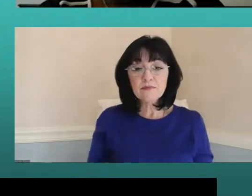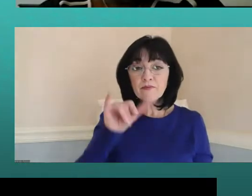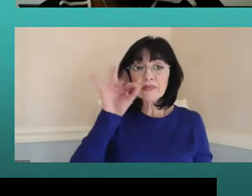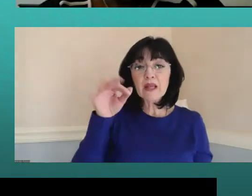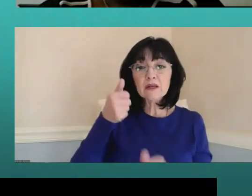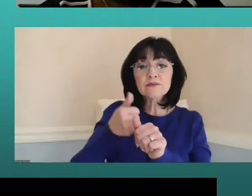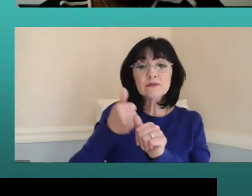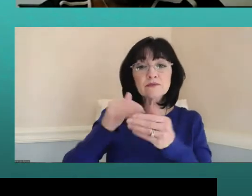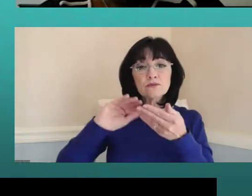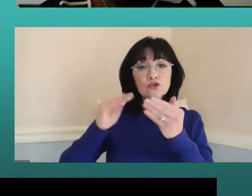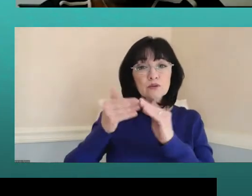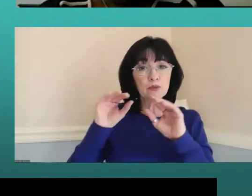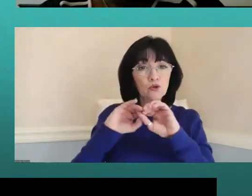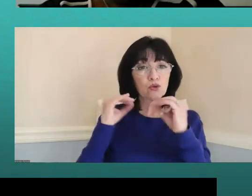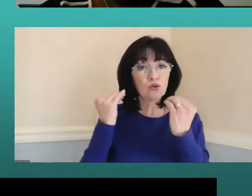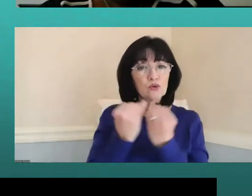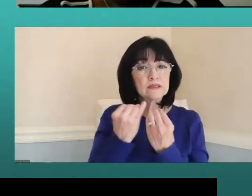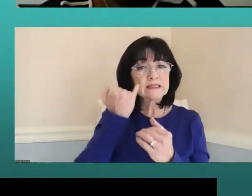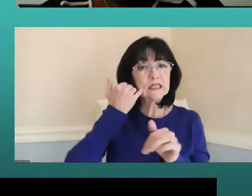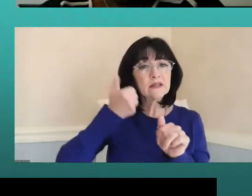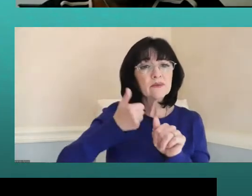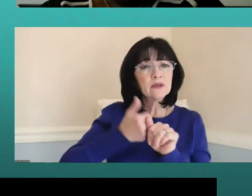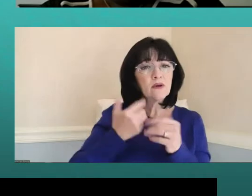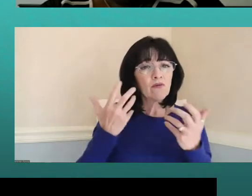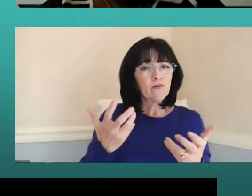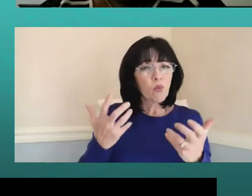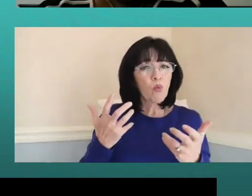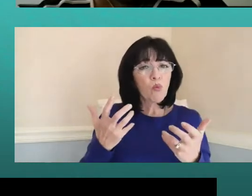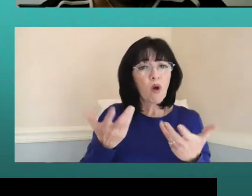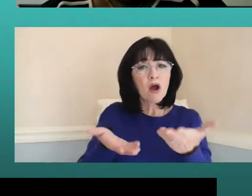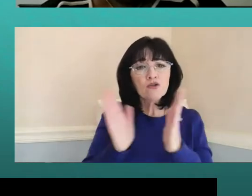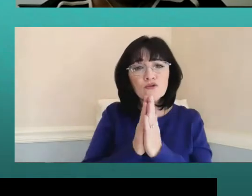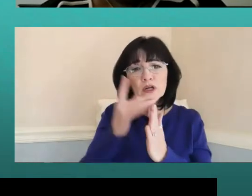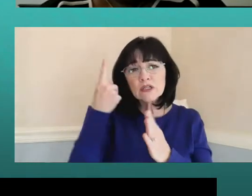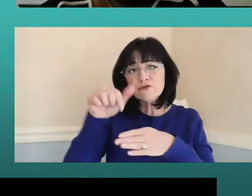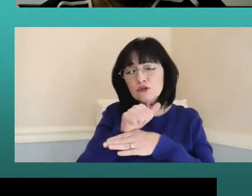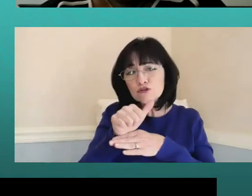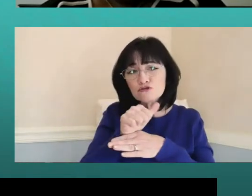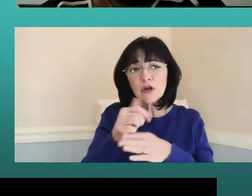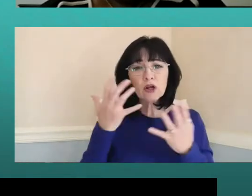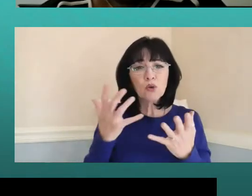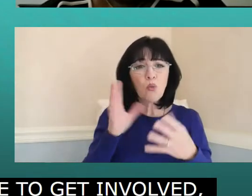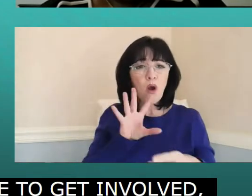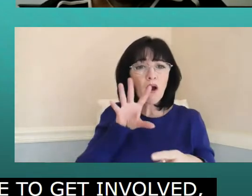organization would like to get involved, Monica, would they be reaching out to your team?